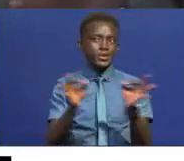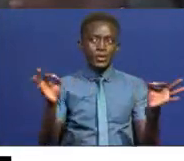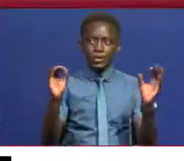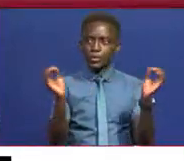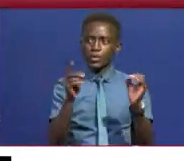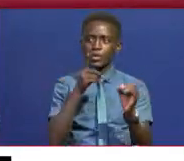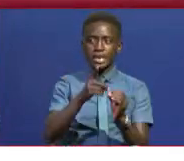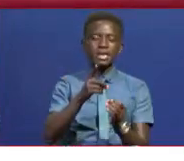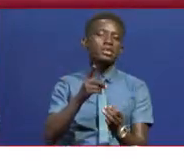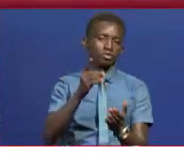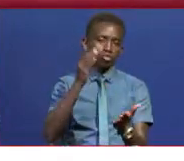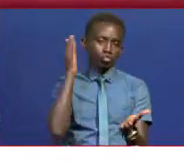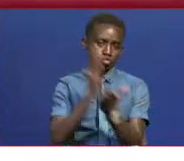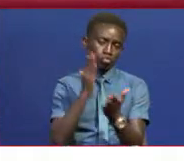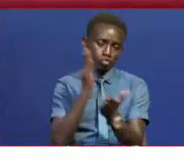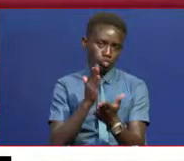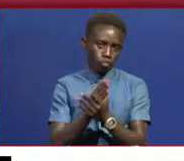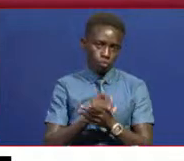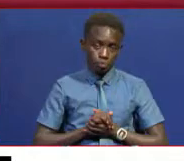And